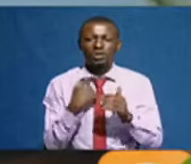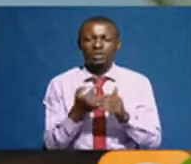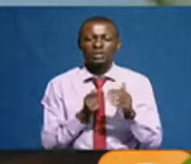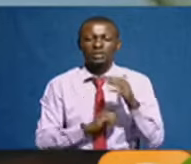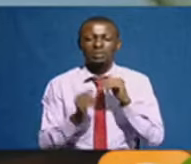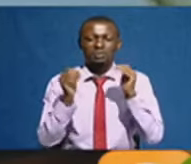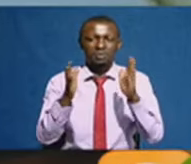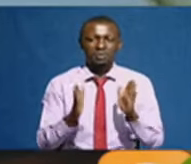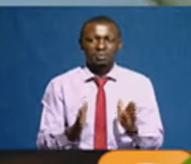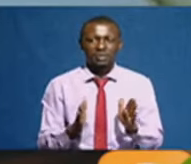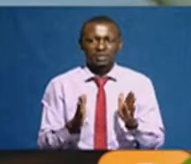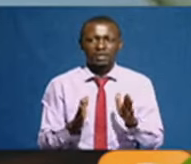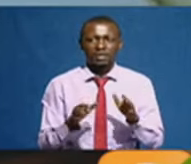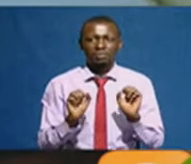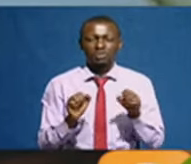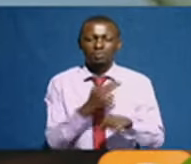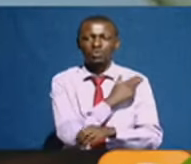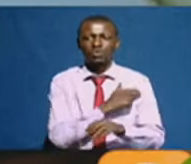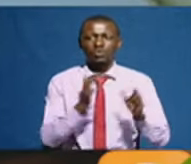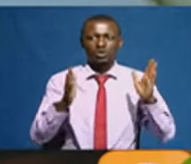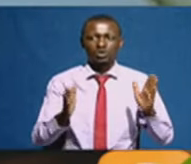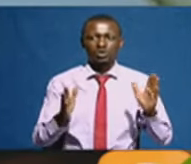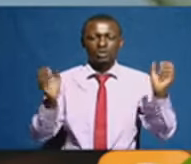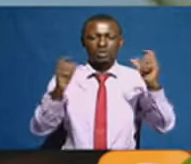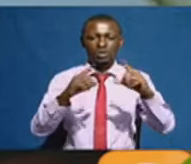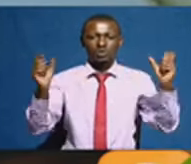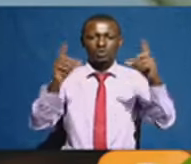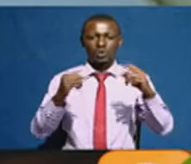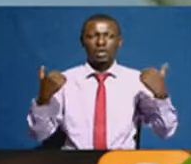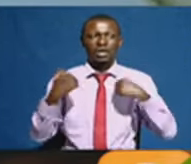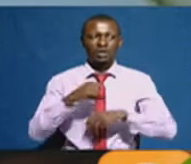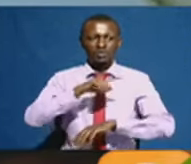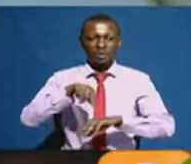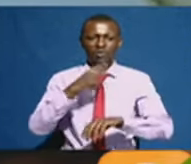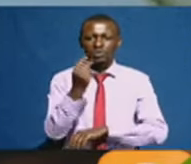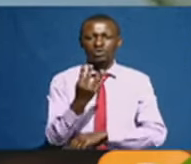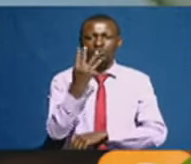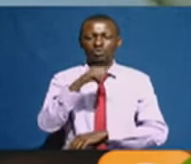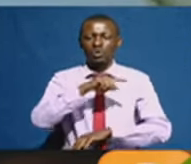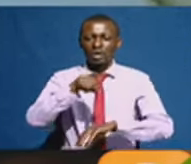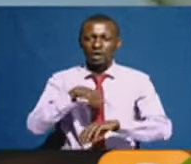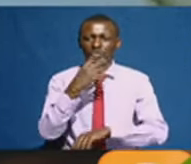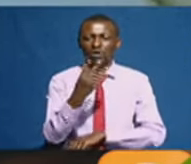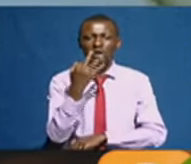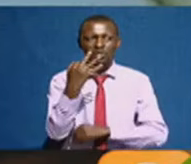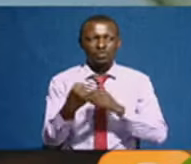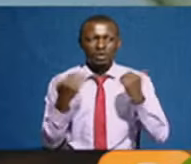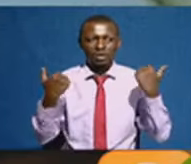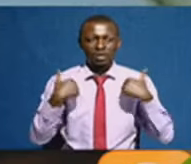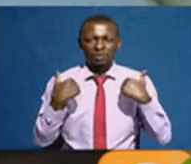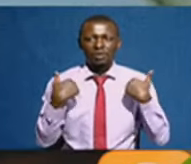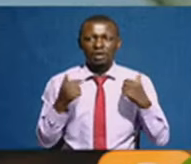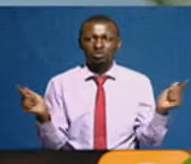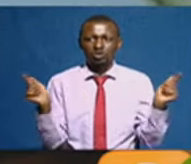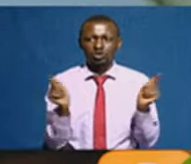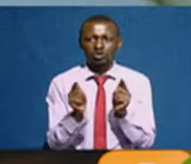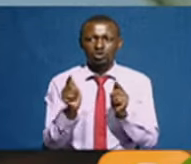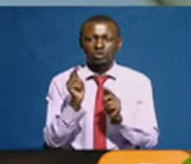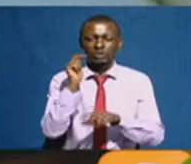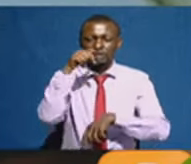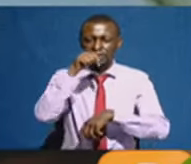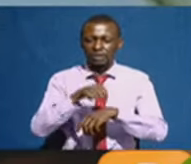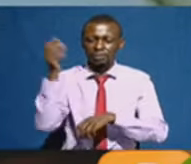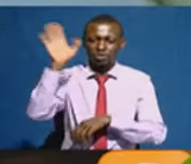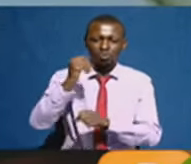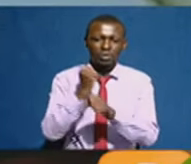is threaten the doctors, tell them, you have 24 hours, you have 48 hours, you have a day, you have a very short time to report to duty or